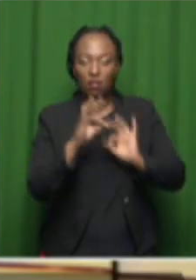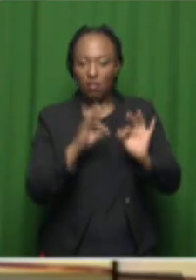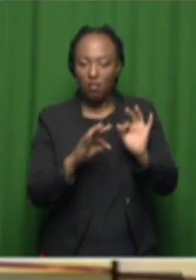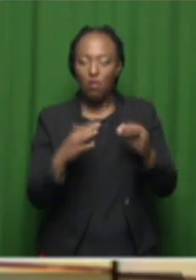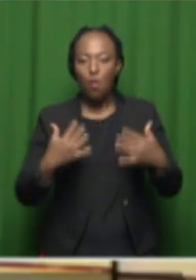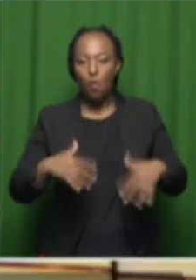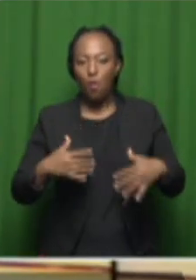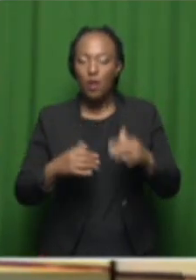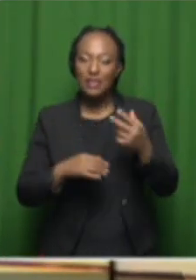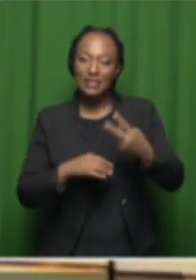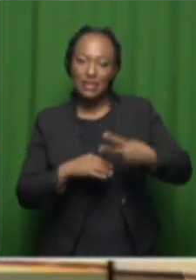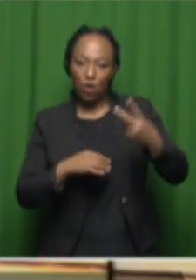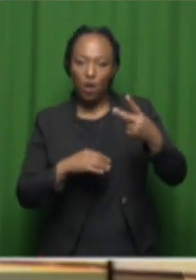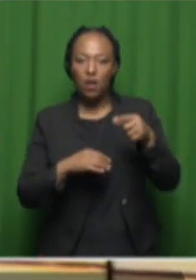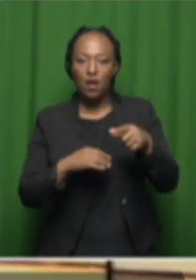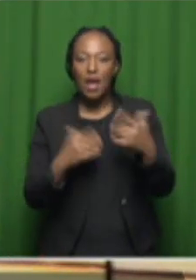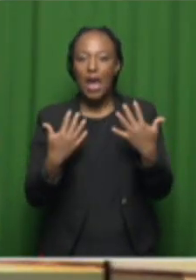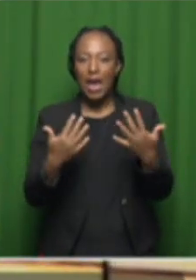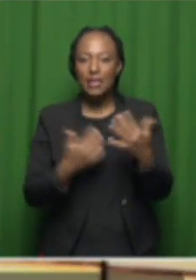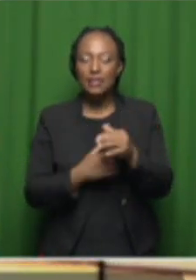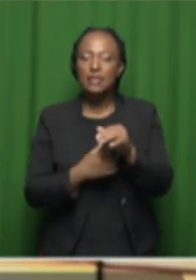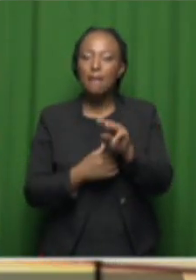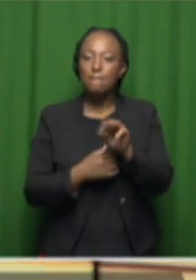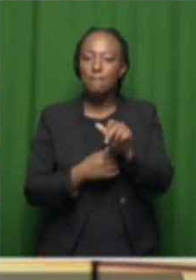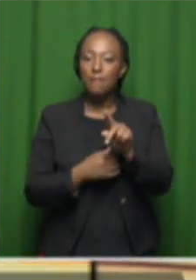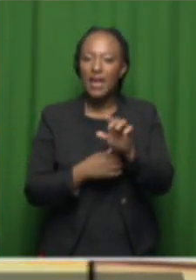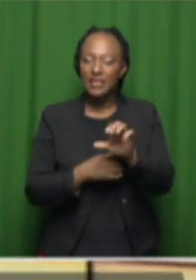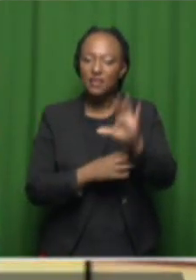second installation of Capitec's Handmade